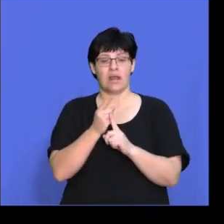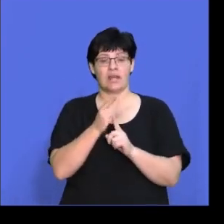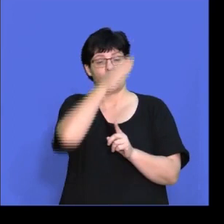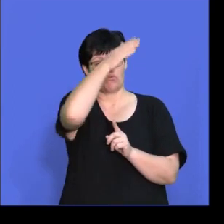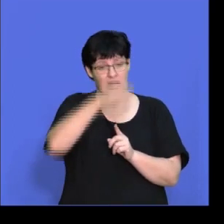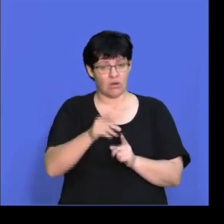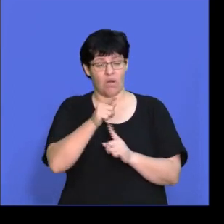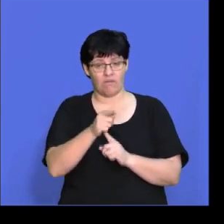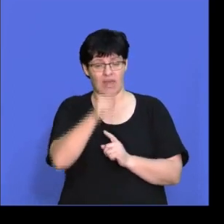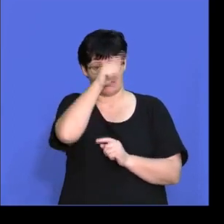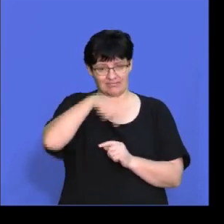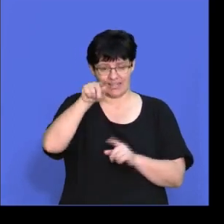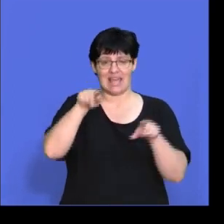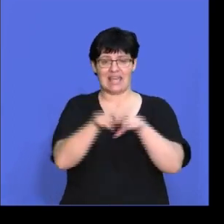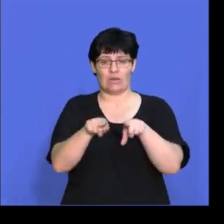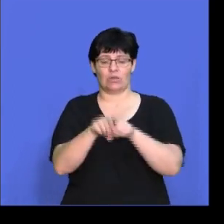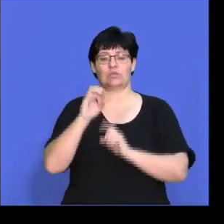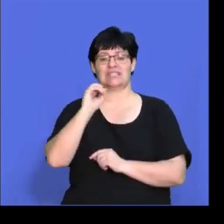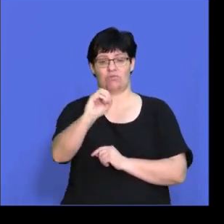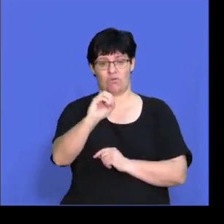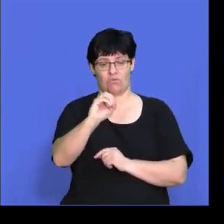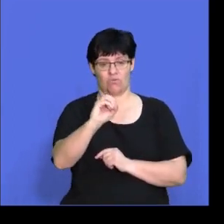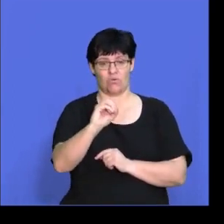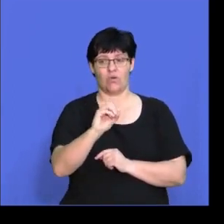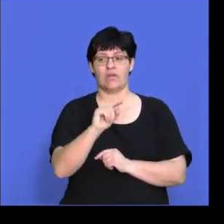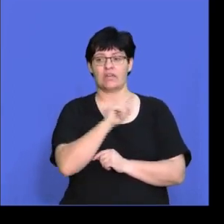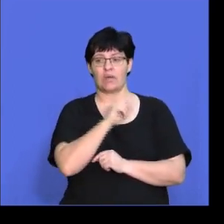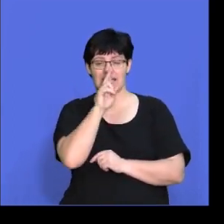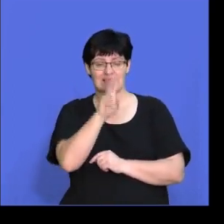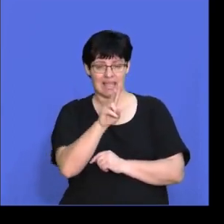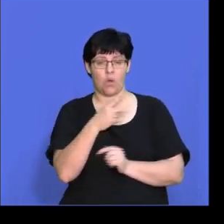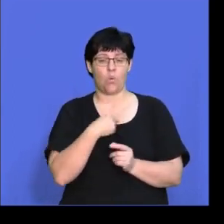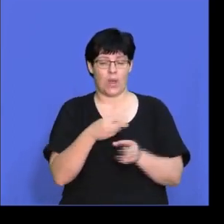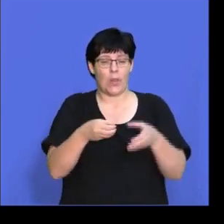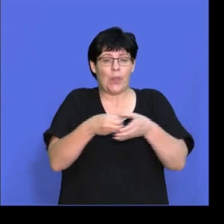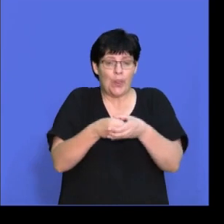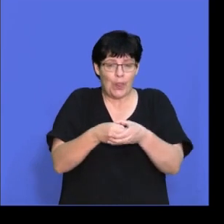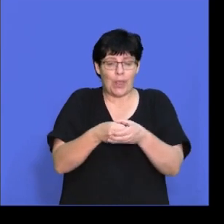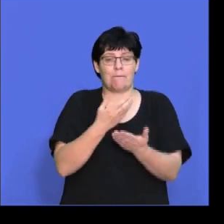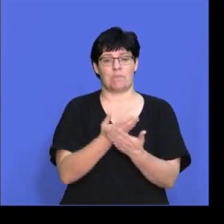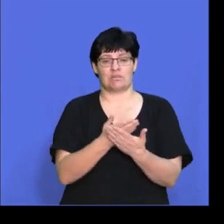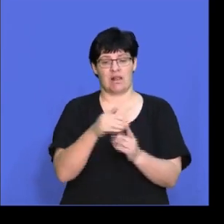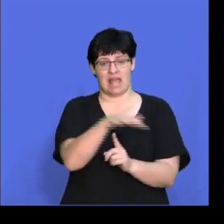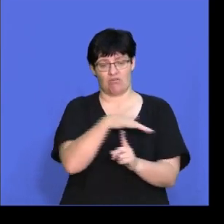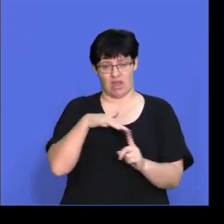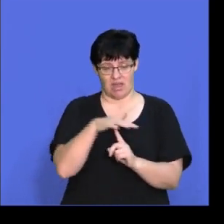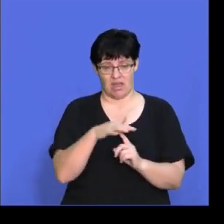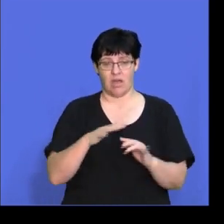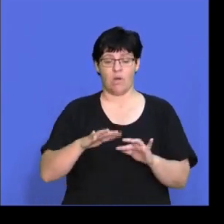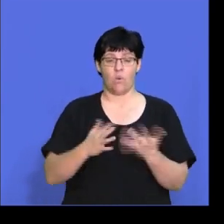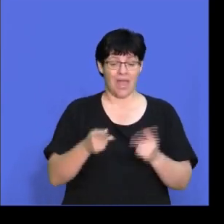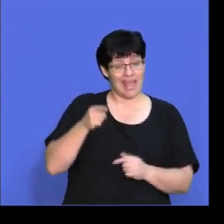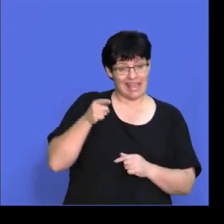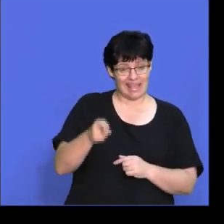when the gradient of that parabola is equal to 0. And that's why we can see we're trying to calculate the smallest possible